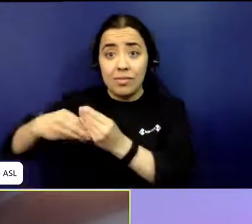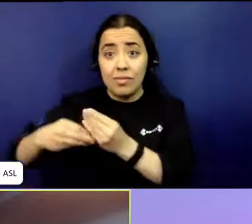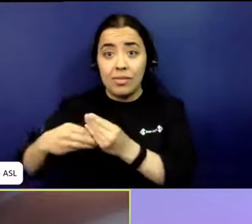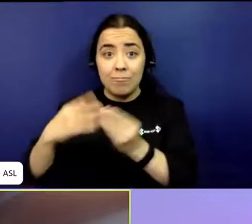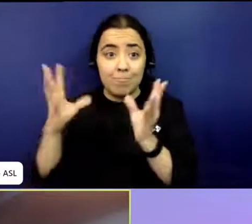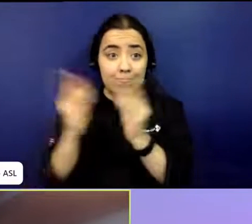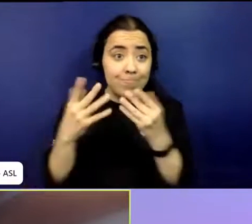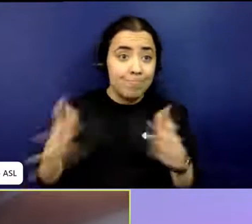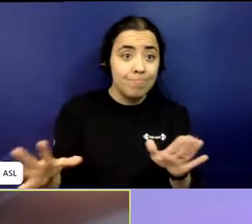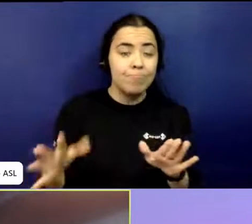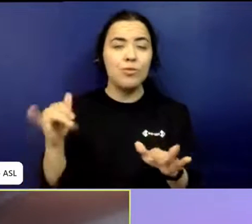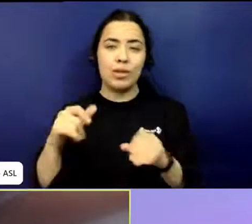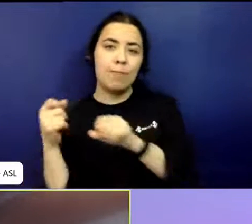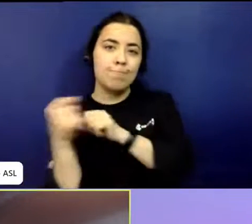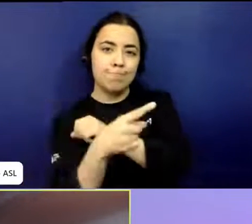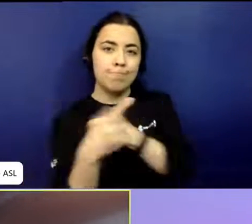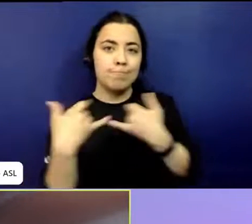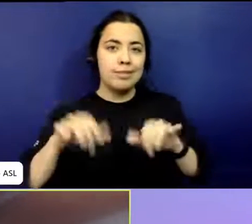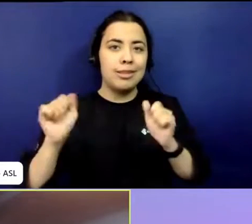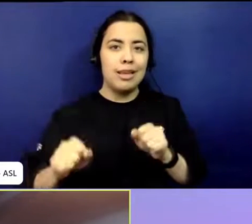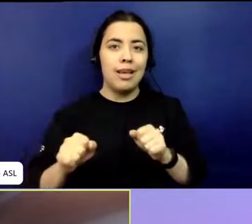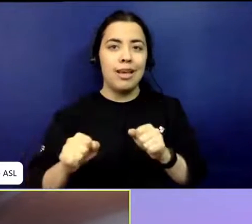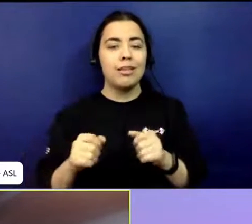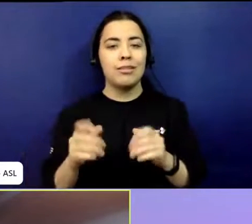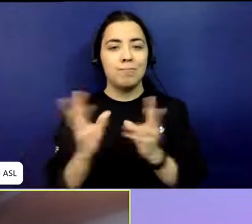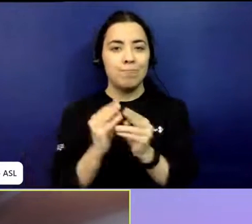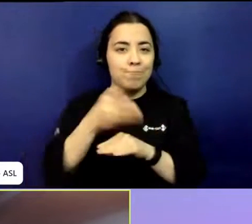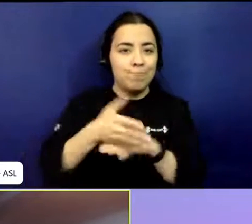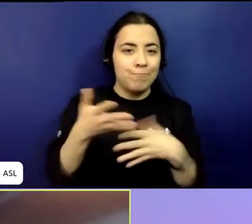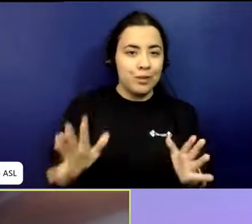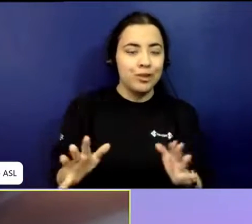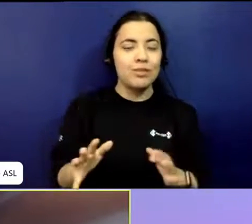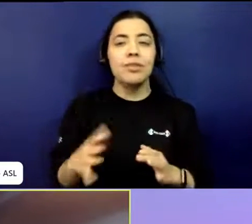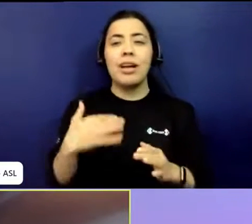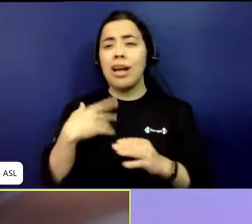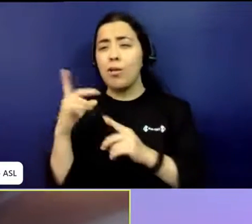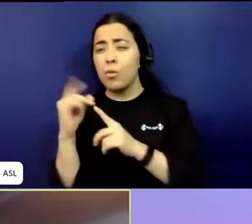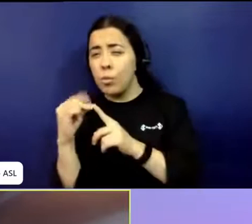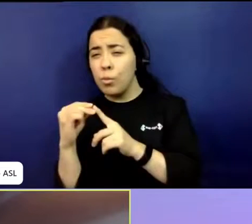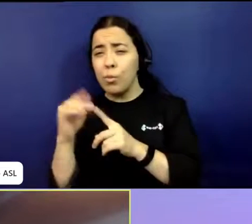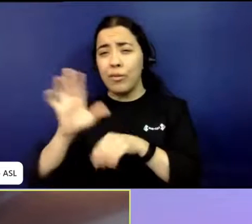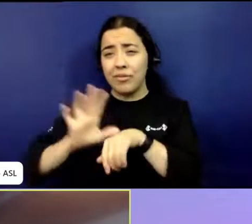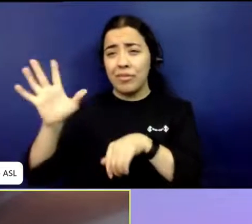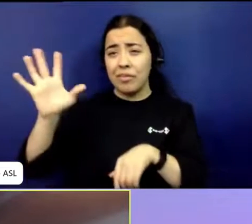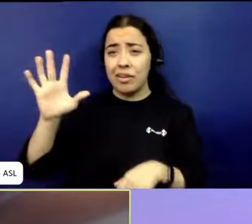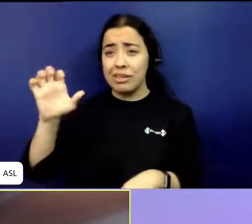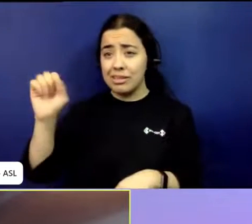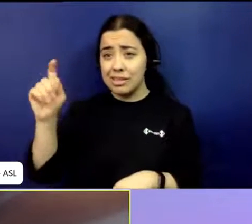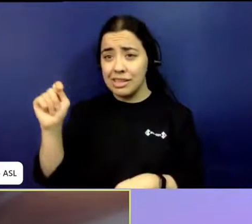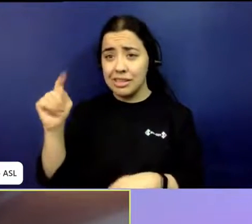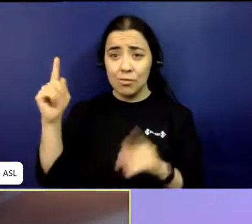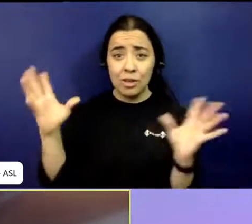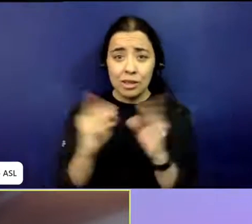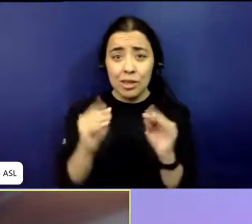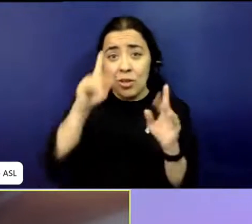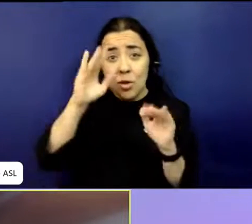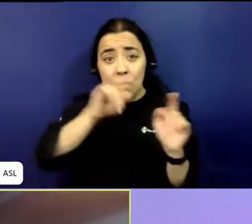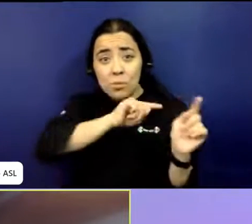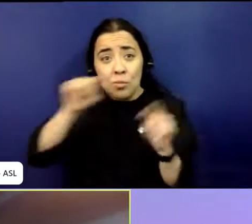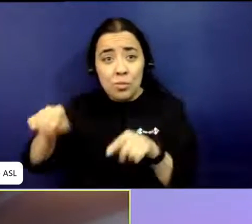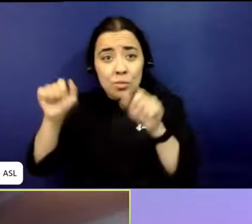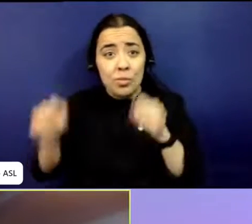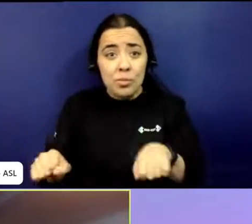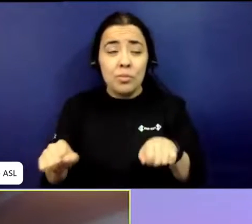thank everyone for attending. I know that there's one more session coming up at 5 o'clock Eastern, so hopefully everybody can attend one.